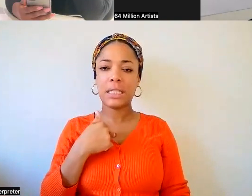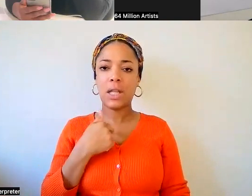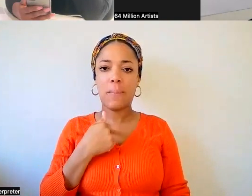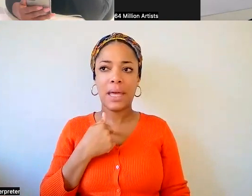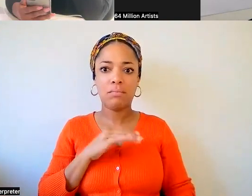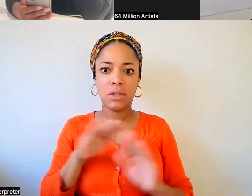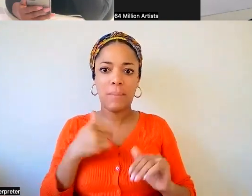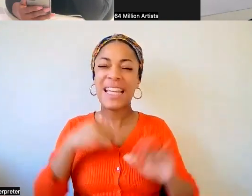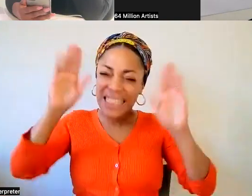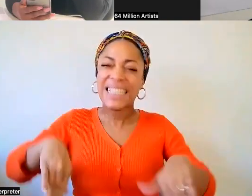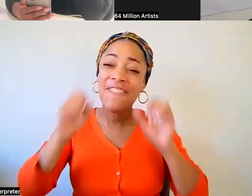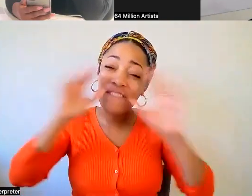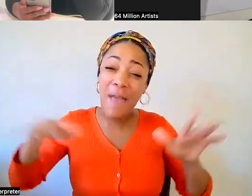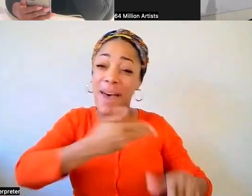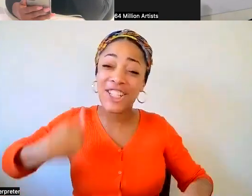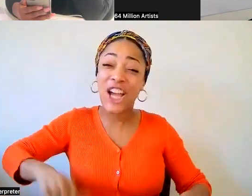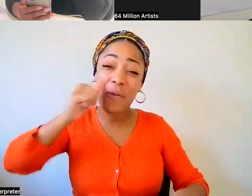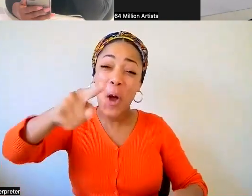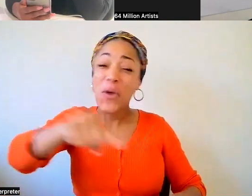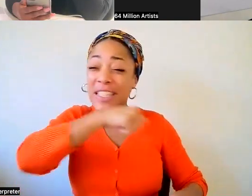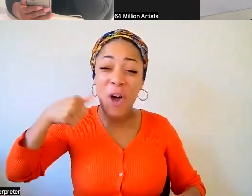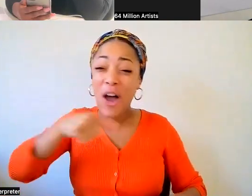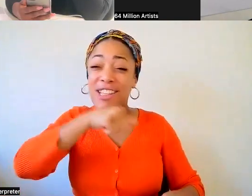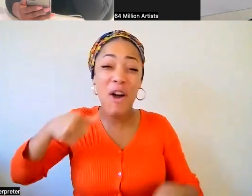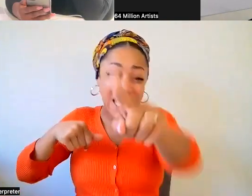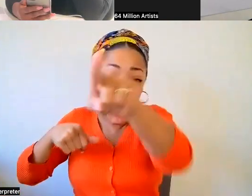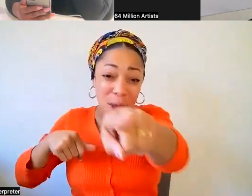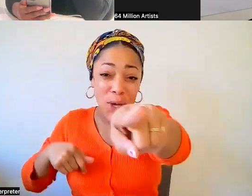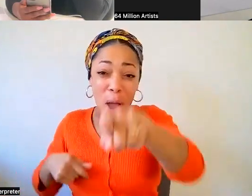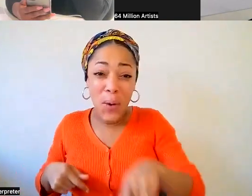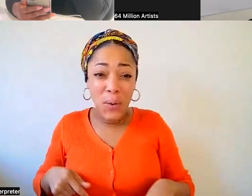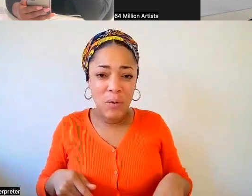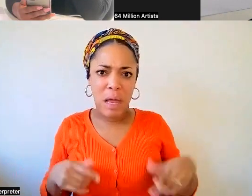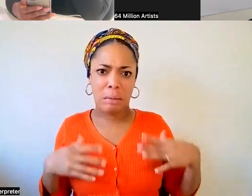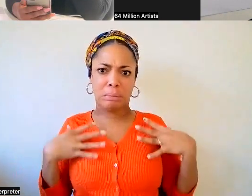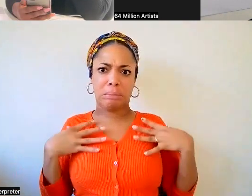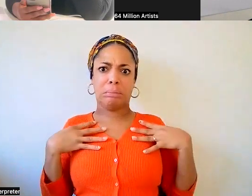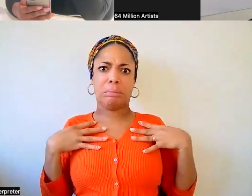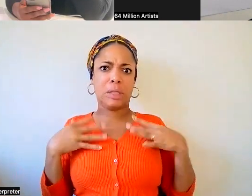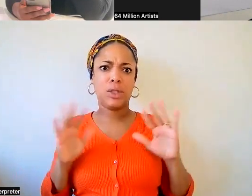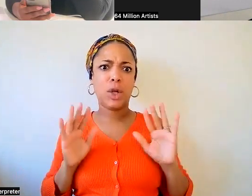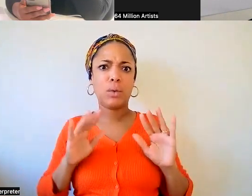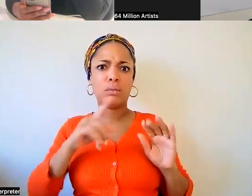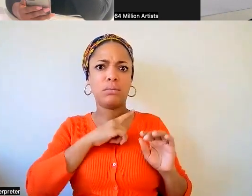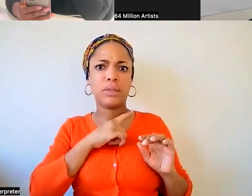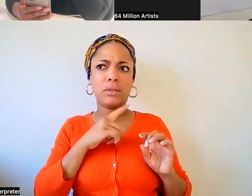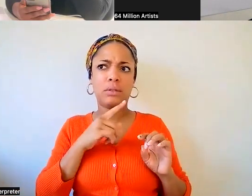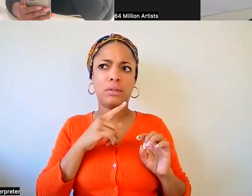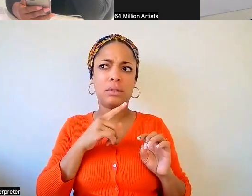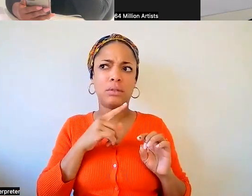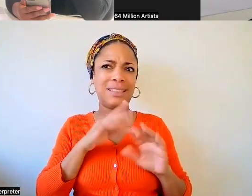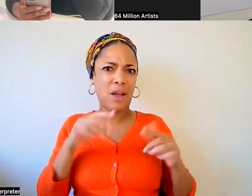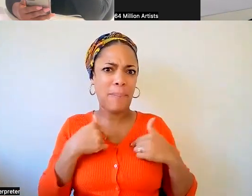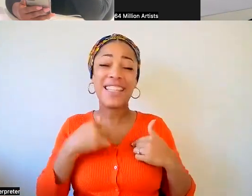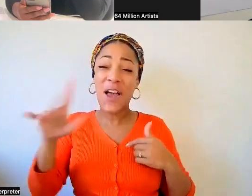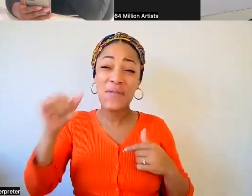no, you've made a mistake. No, I'm sorry. No, you're really famous in China, they said, because we see you and we know you. We